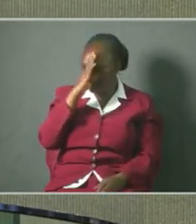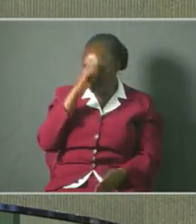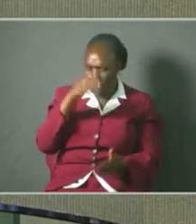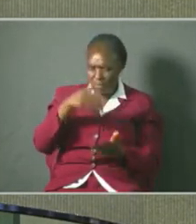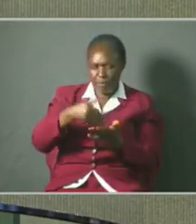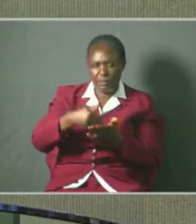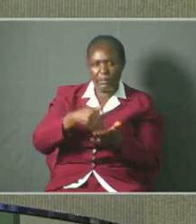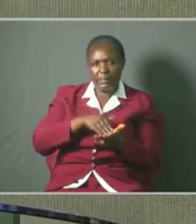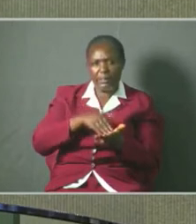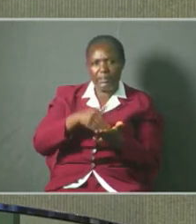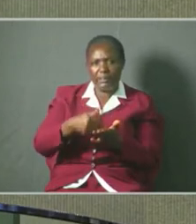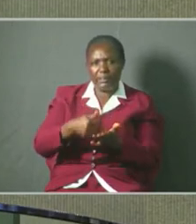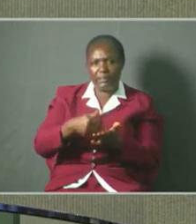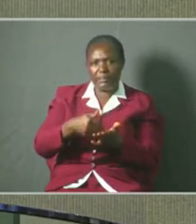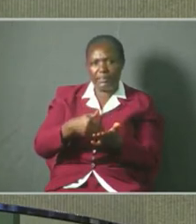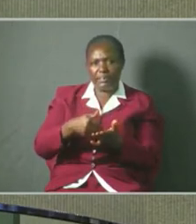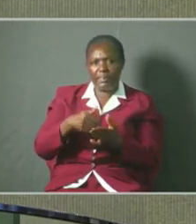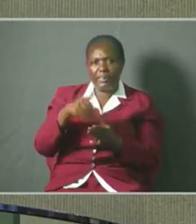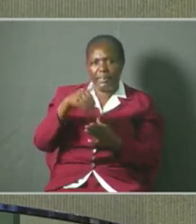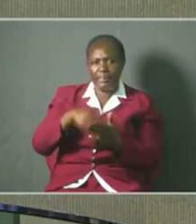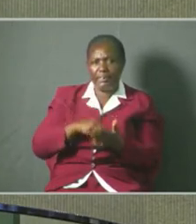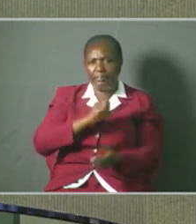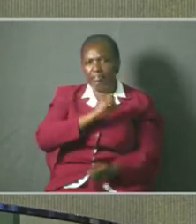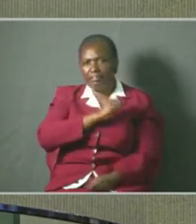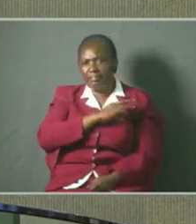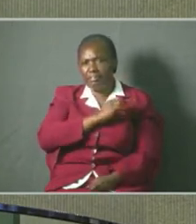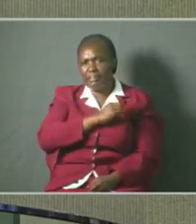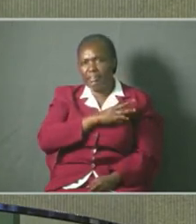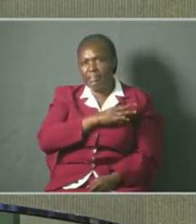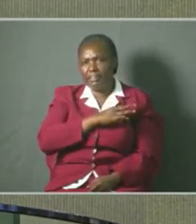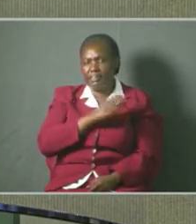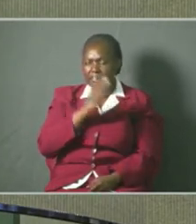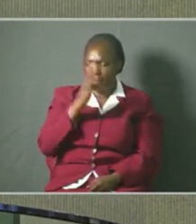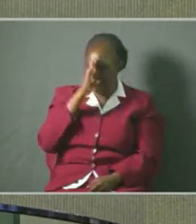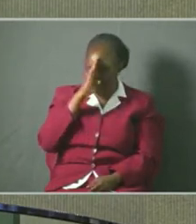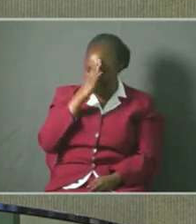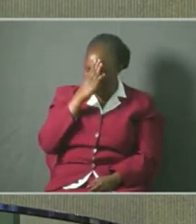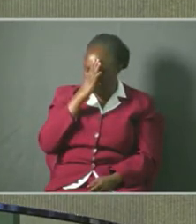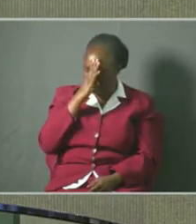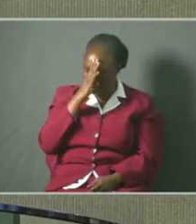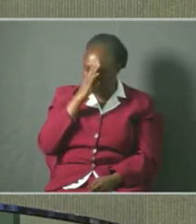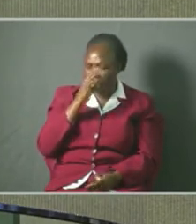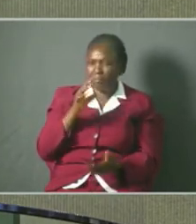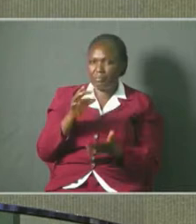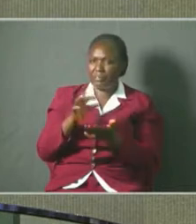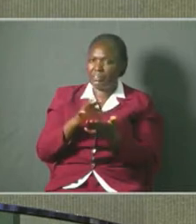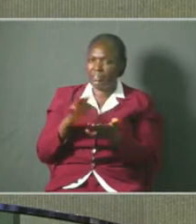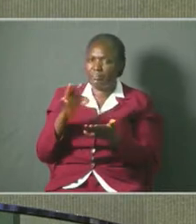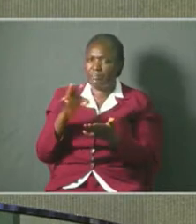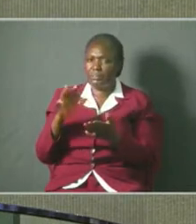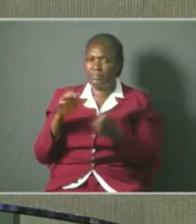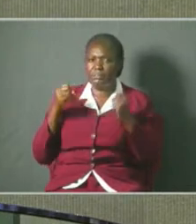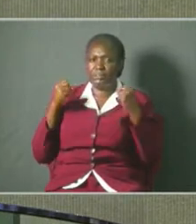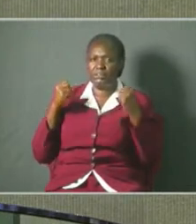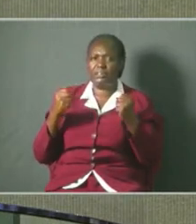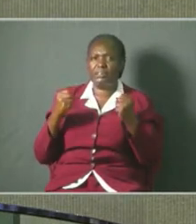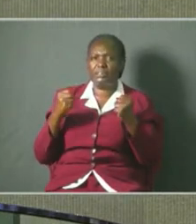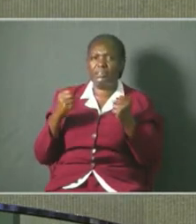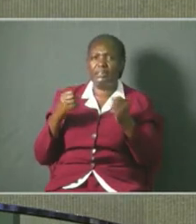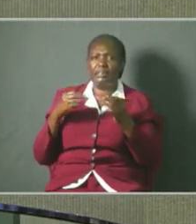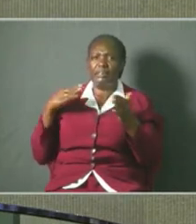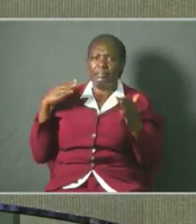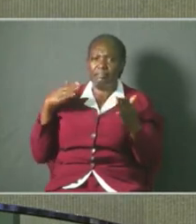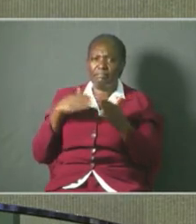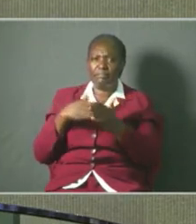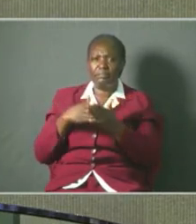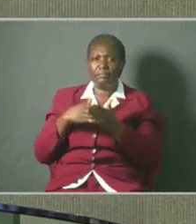feebleness, in our fears, in our doubts of our spiritual strength and force